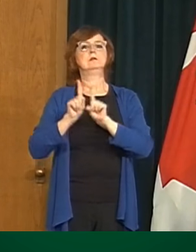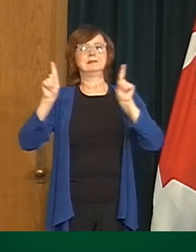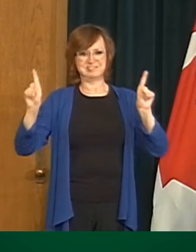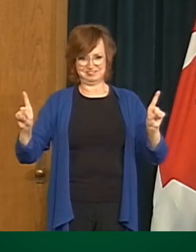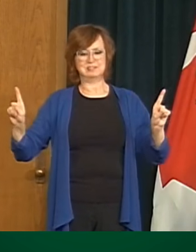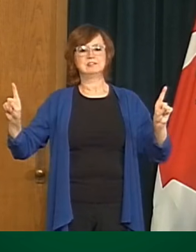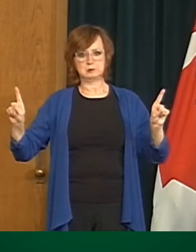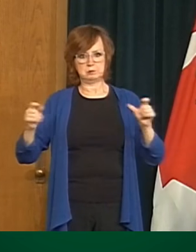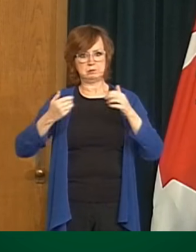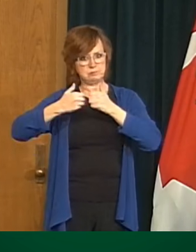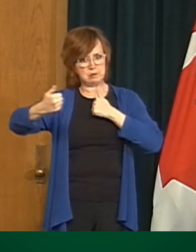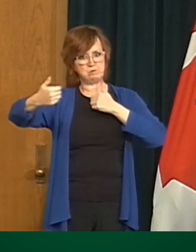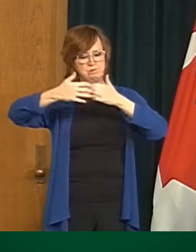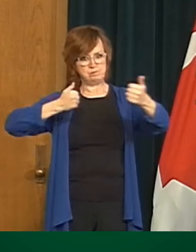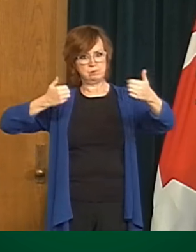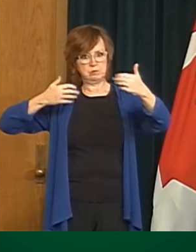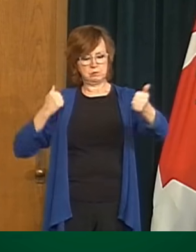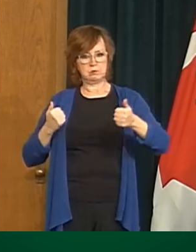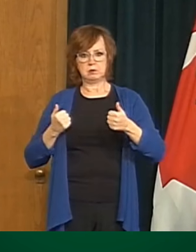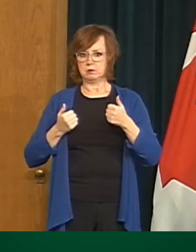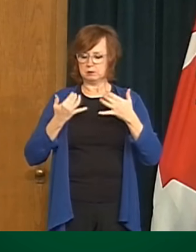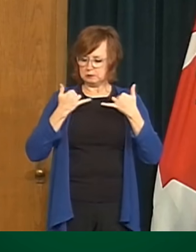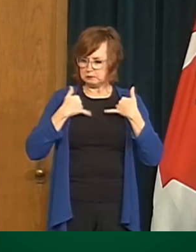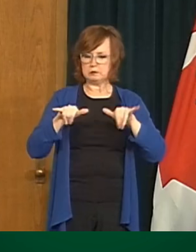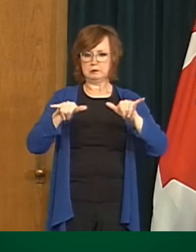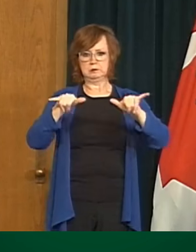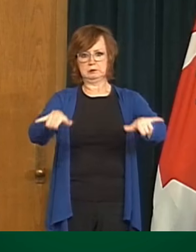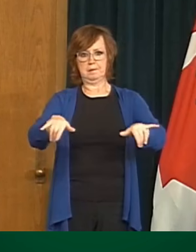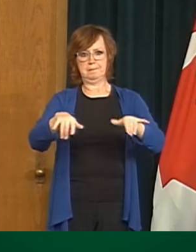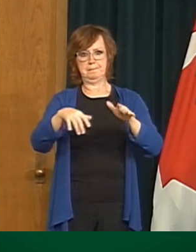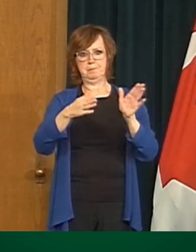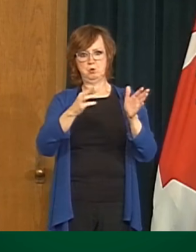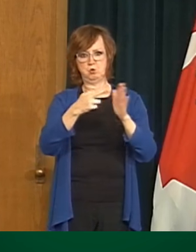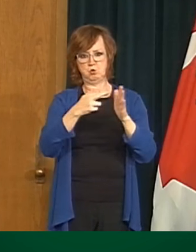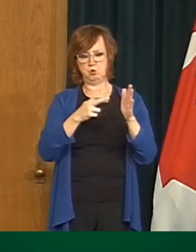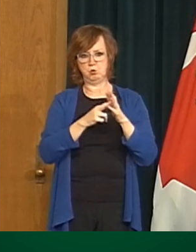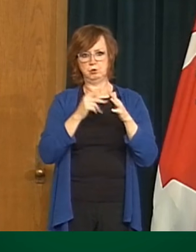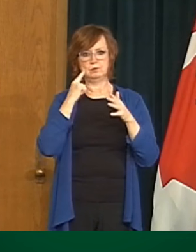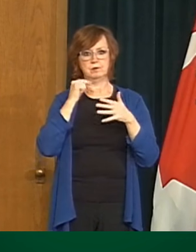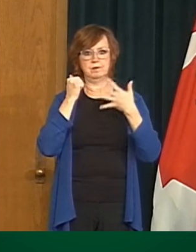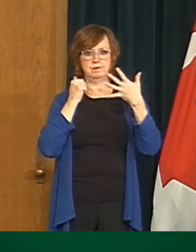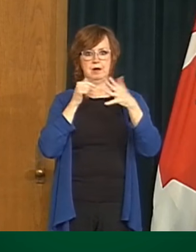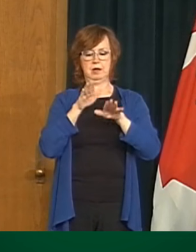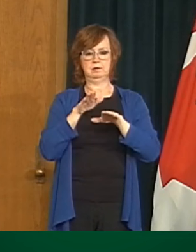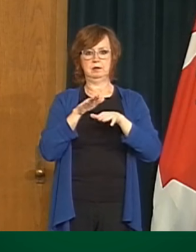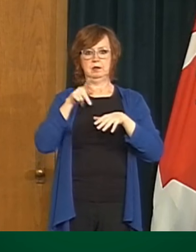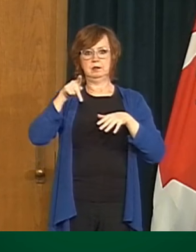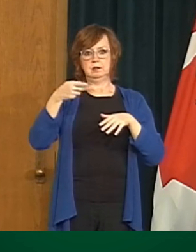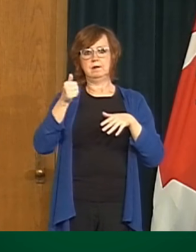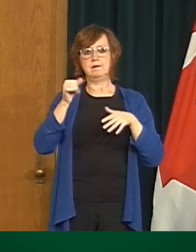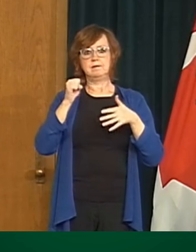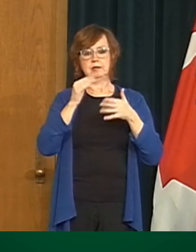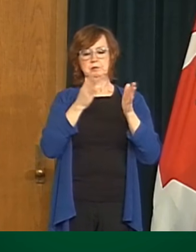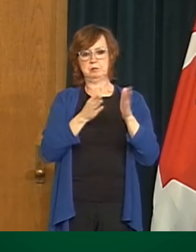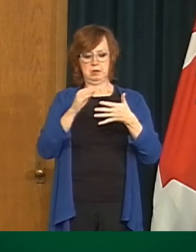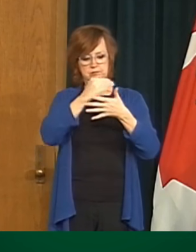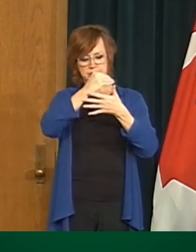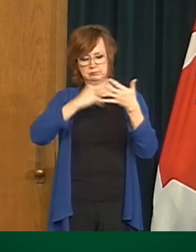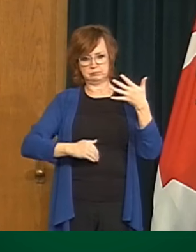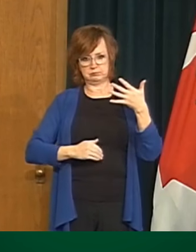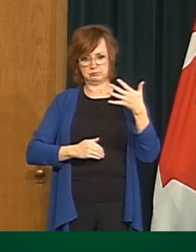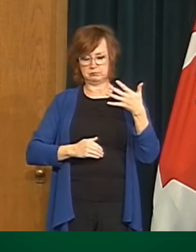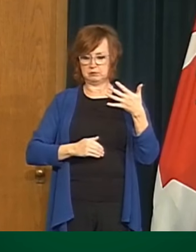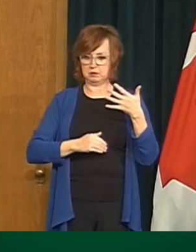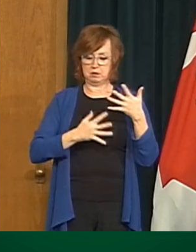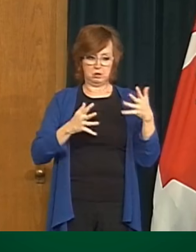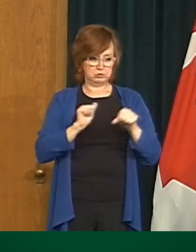5 phases of the province's Reopen Saskatchewan plan. And we are thankful for our Saskatchewan construction industry.